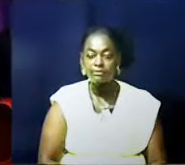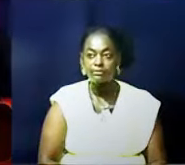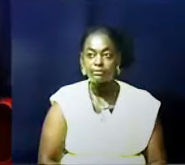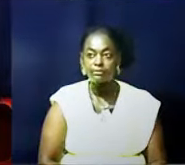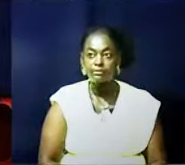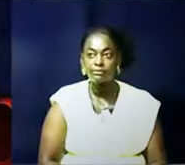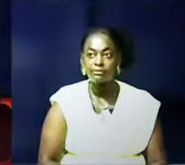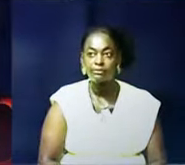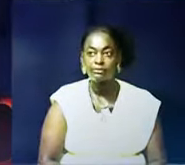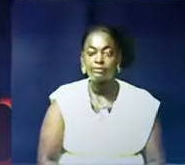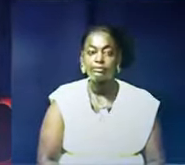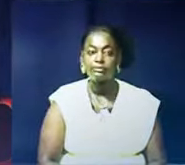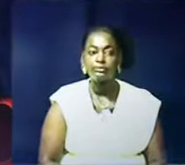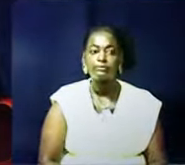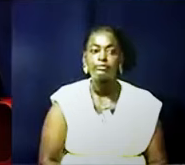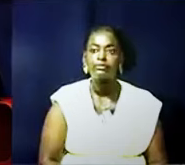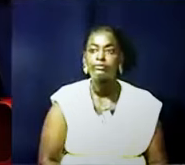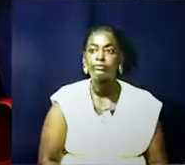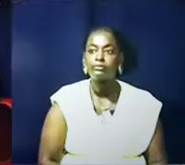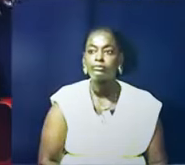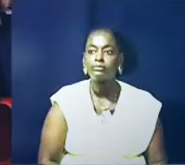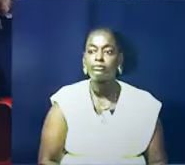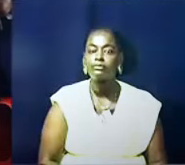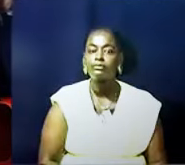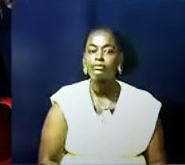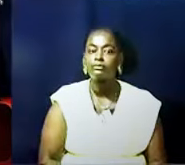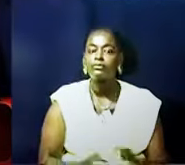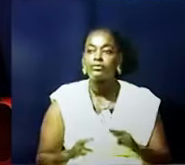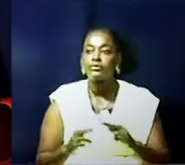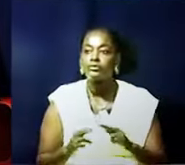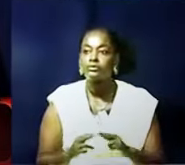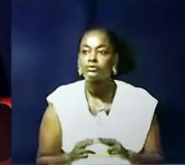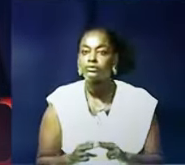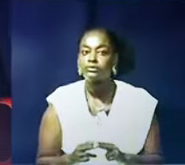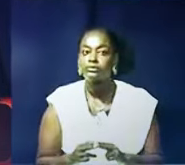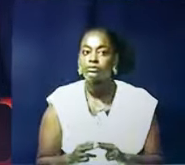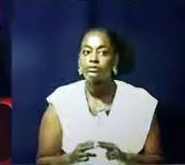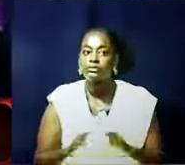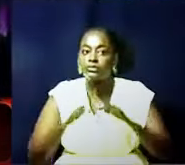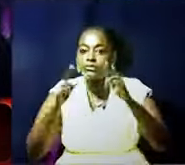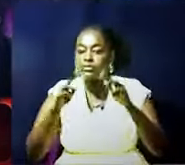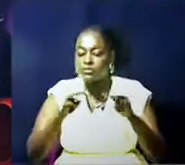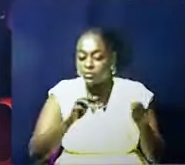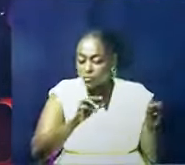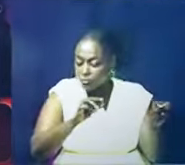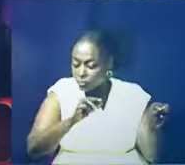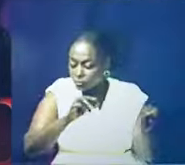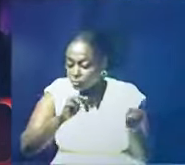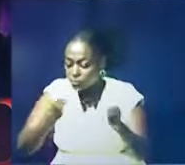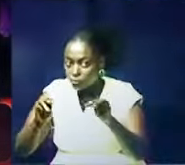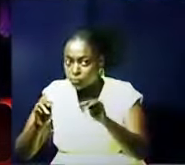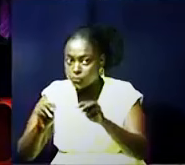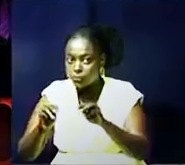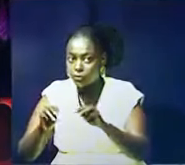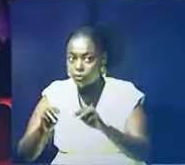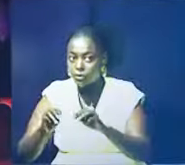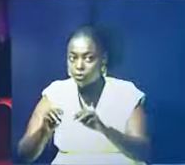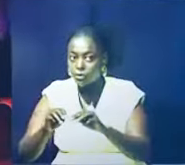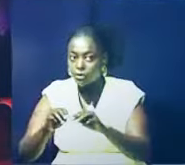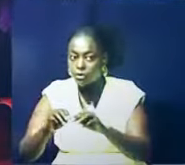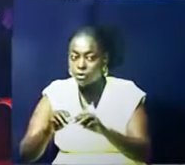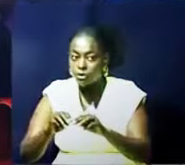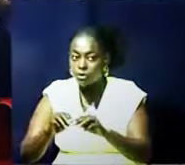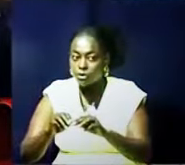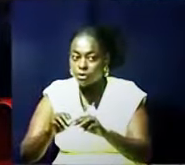Okay. Do I have it yet? No. Luke 18:16. Nanso otwene ho ko esreso ko bo mpae.